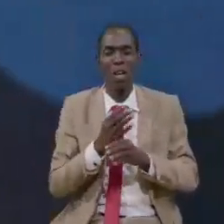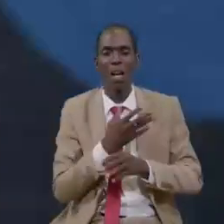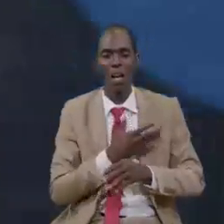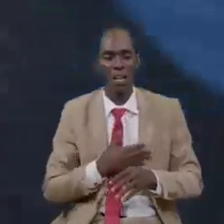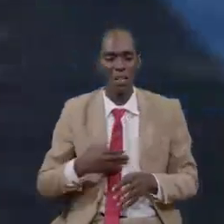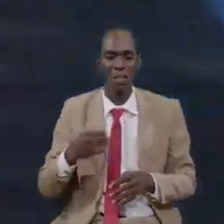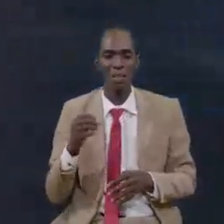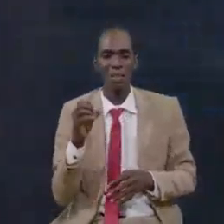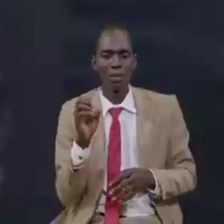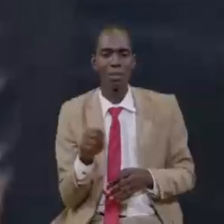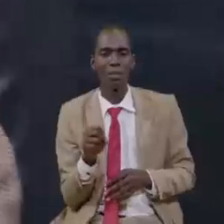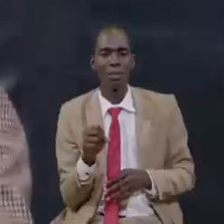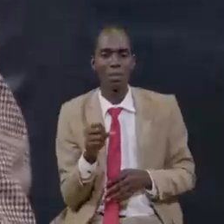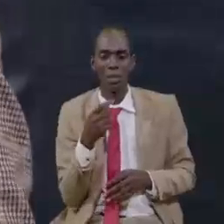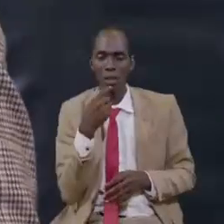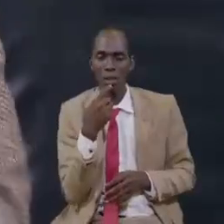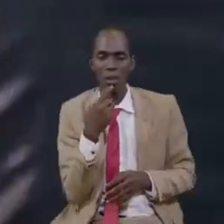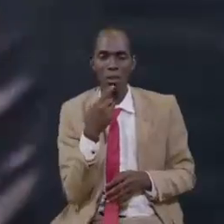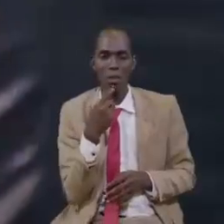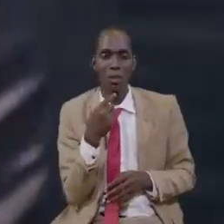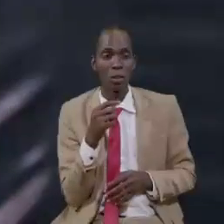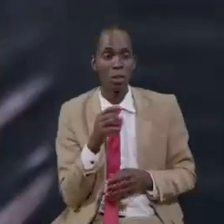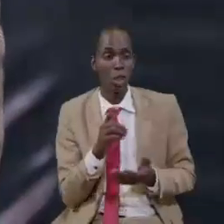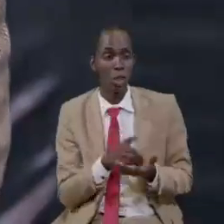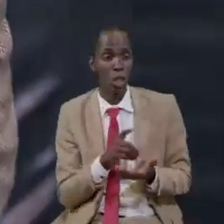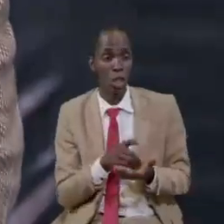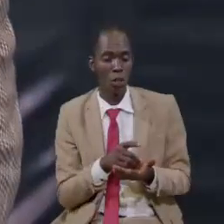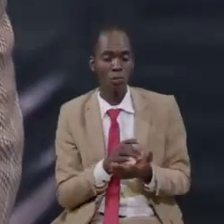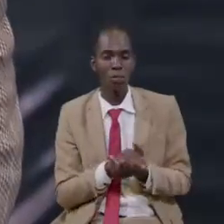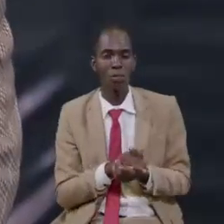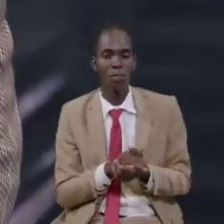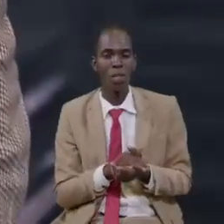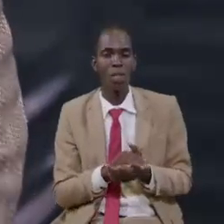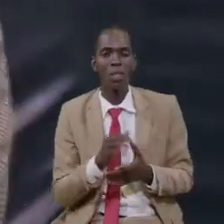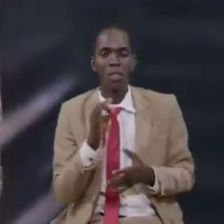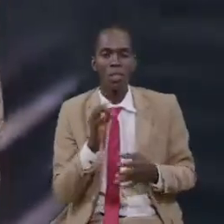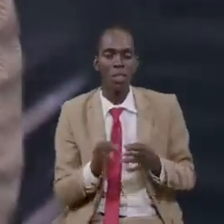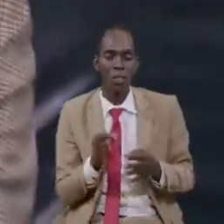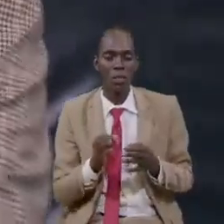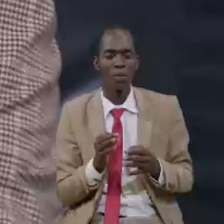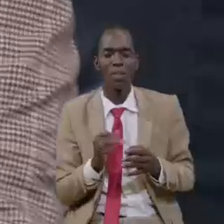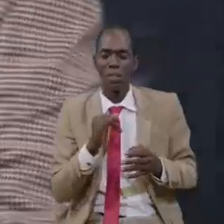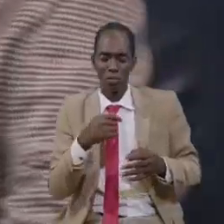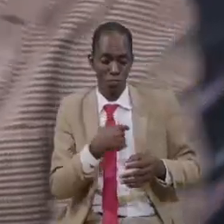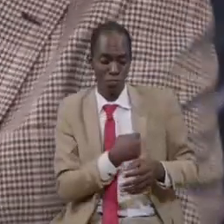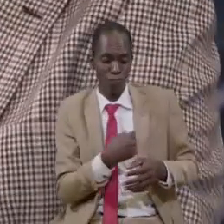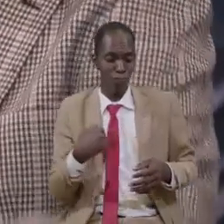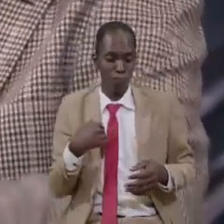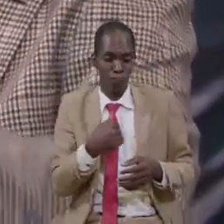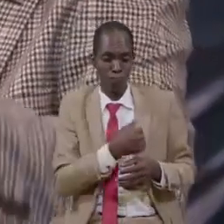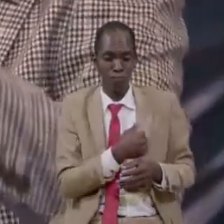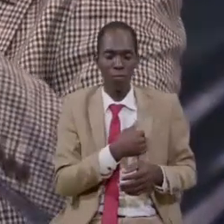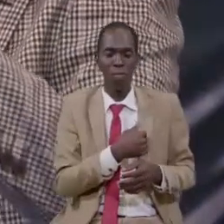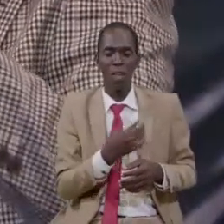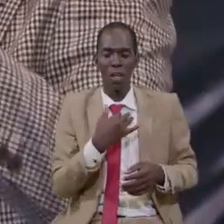said, daughter, if this is the breast you sought, and I brought you up,